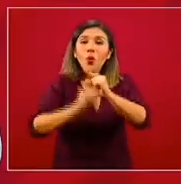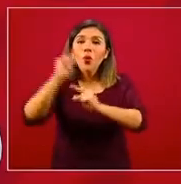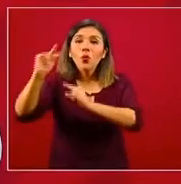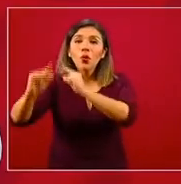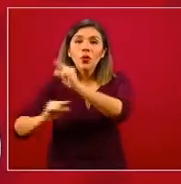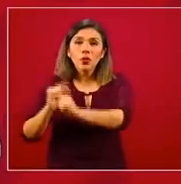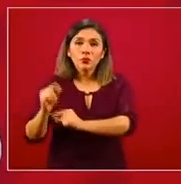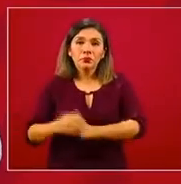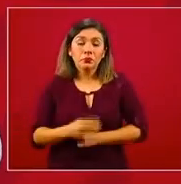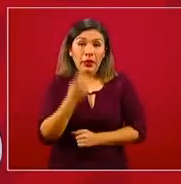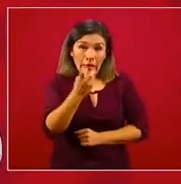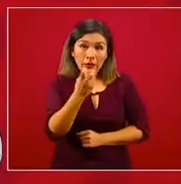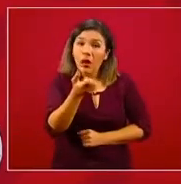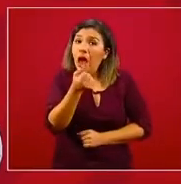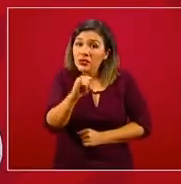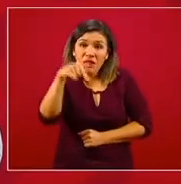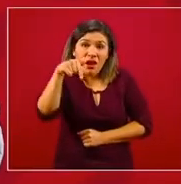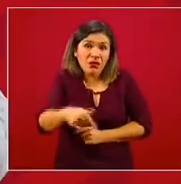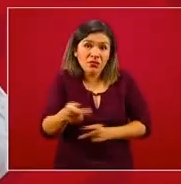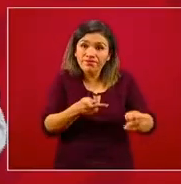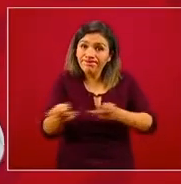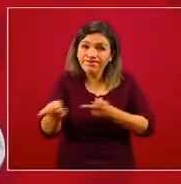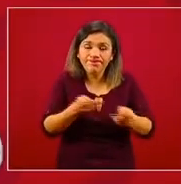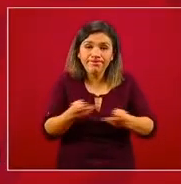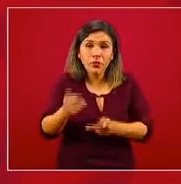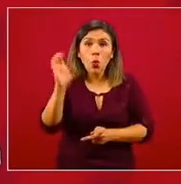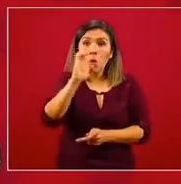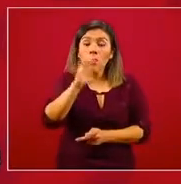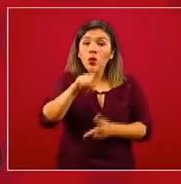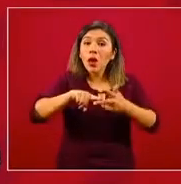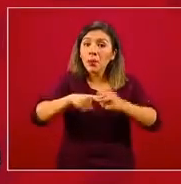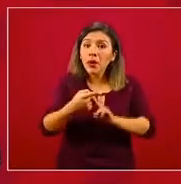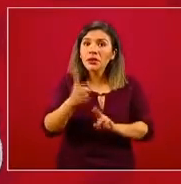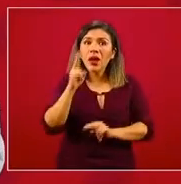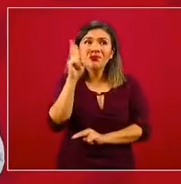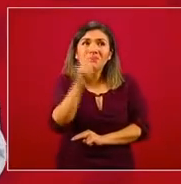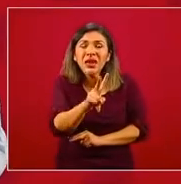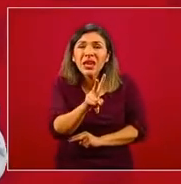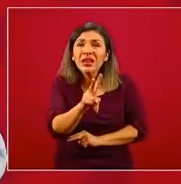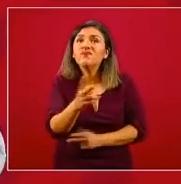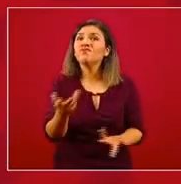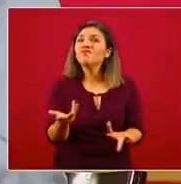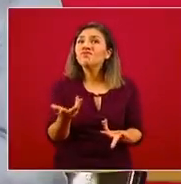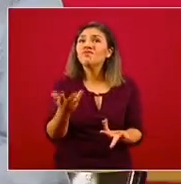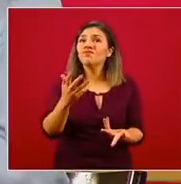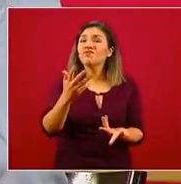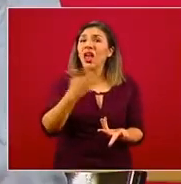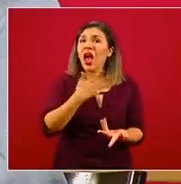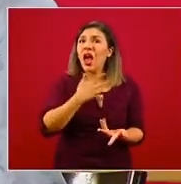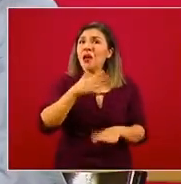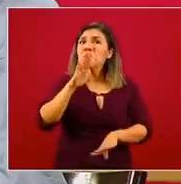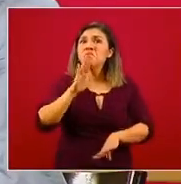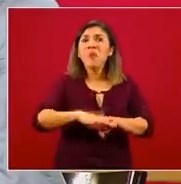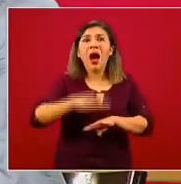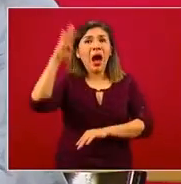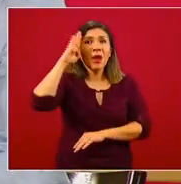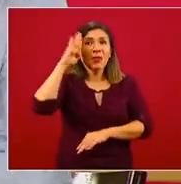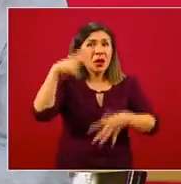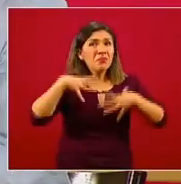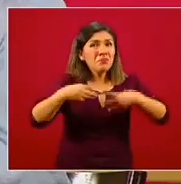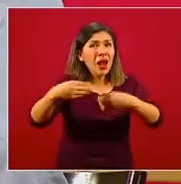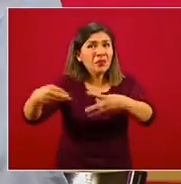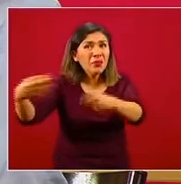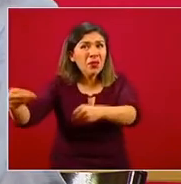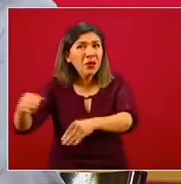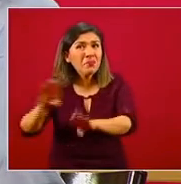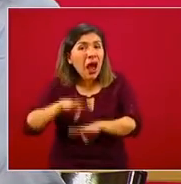based on the magnitude of risk, doing this in a staggered way. And that's what we're going to do. The